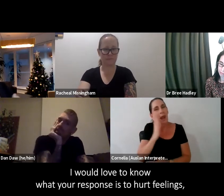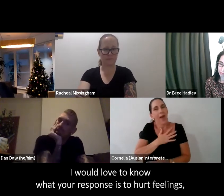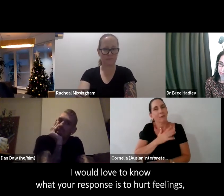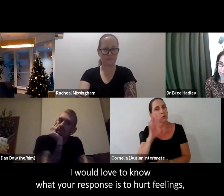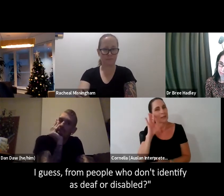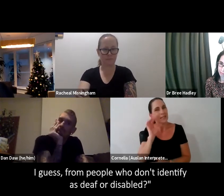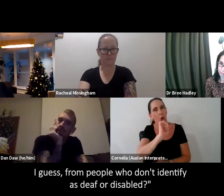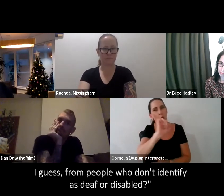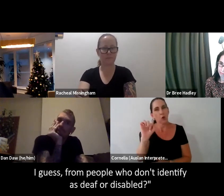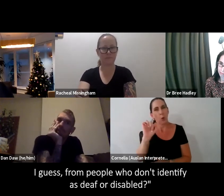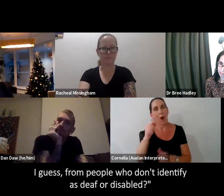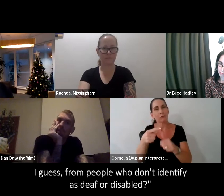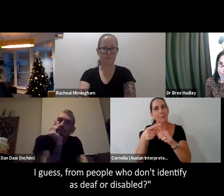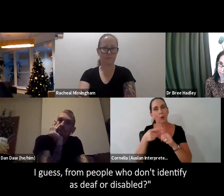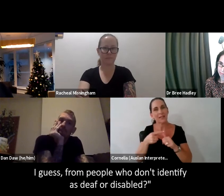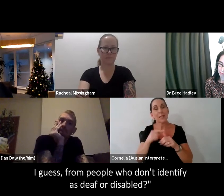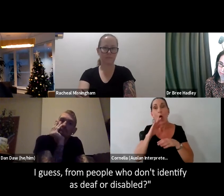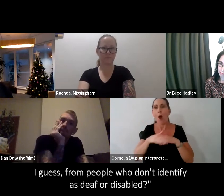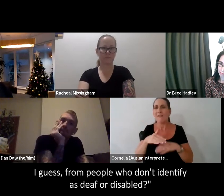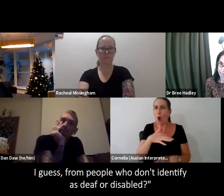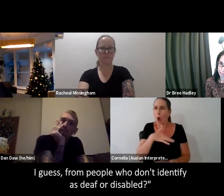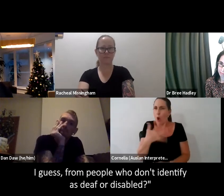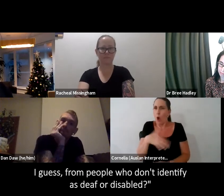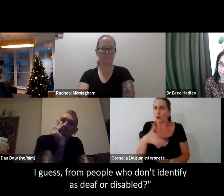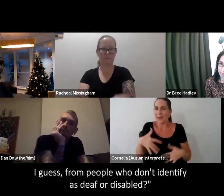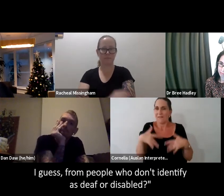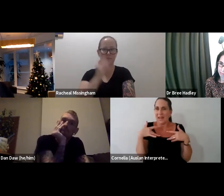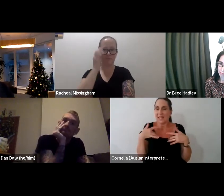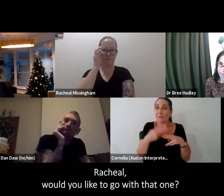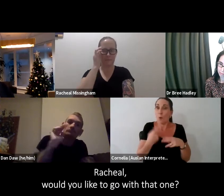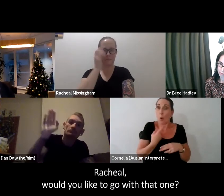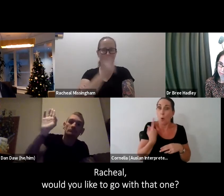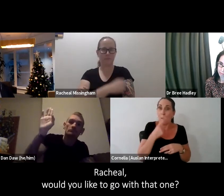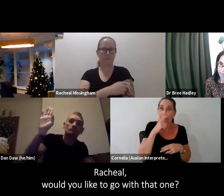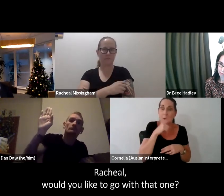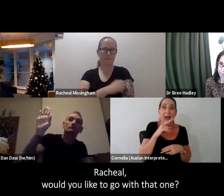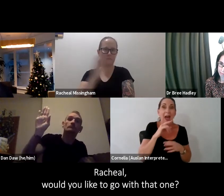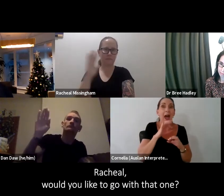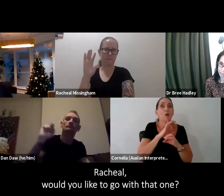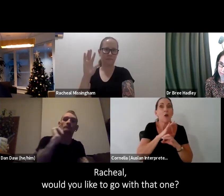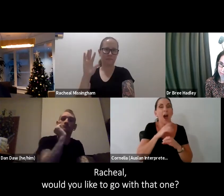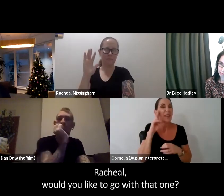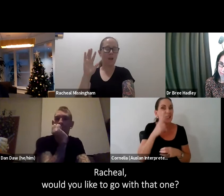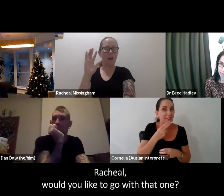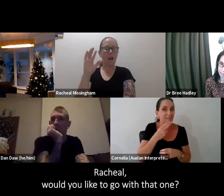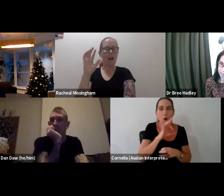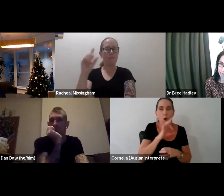hurt feelings, I guess, from people who don't identify as deaf or disabled. Racheal, would you like to go with that one?